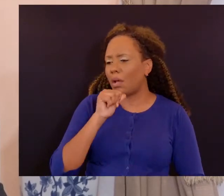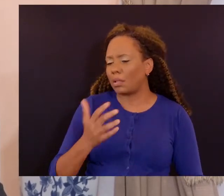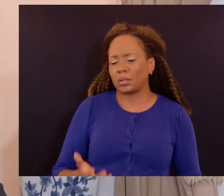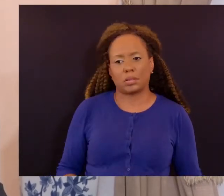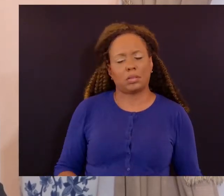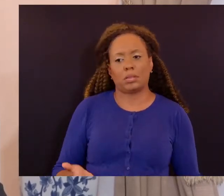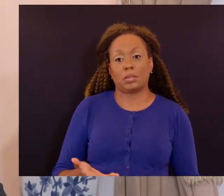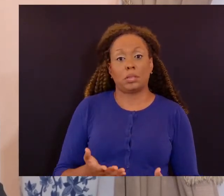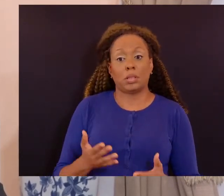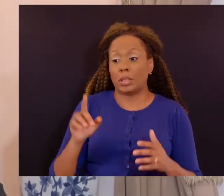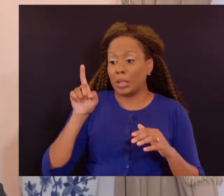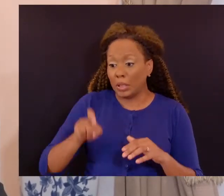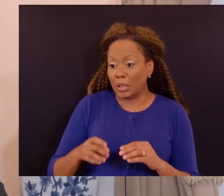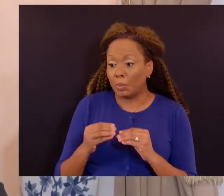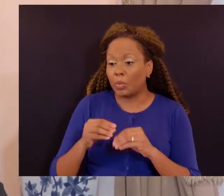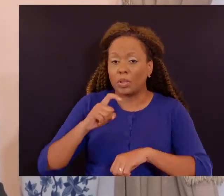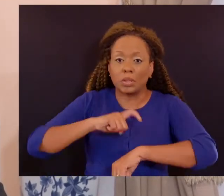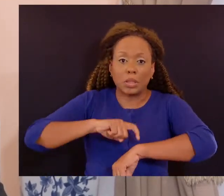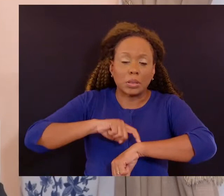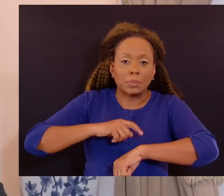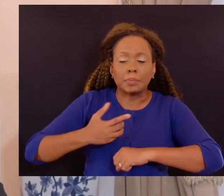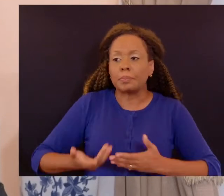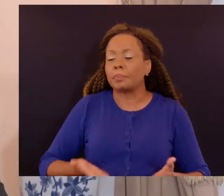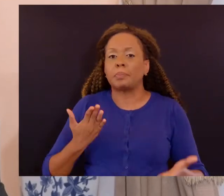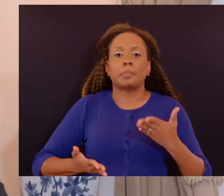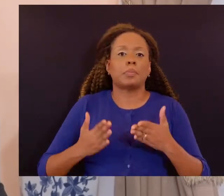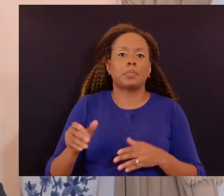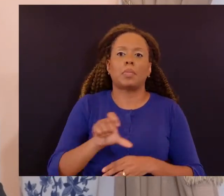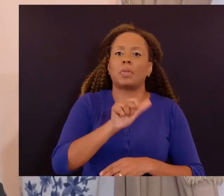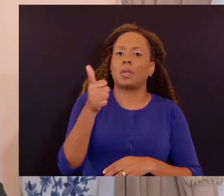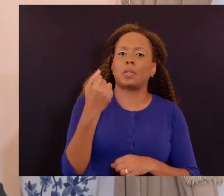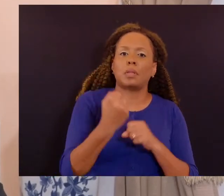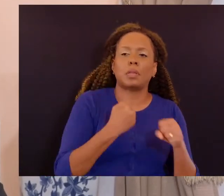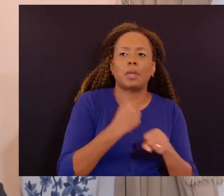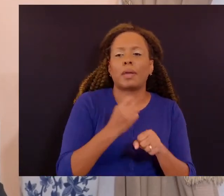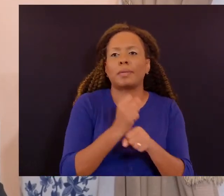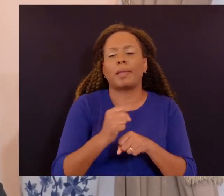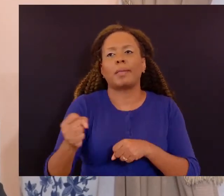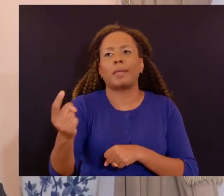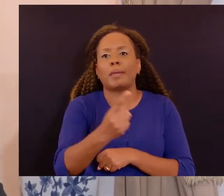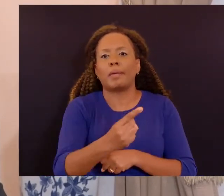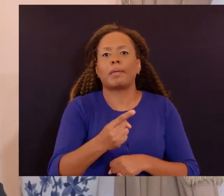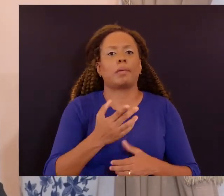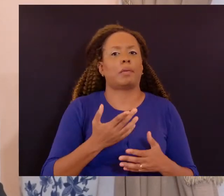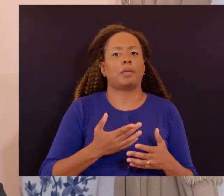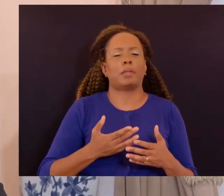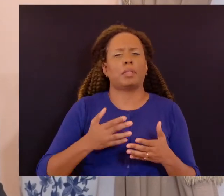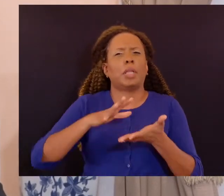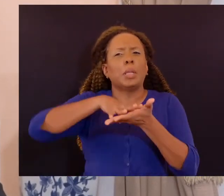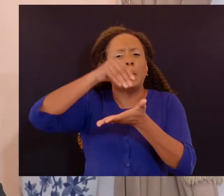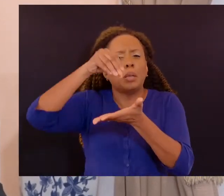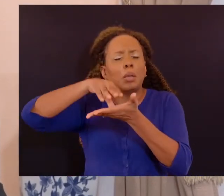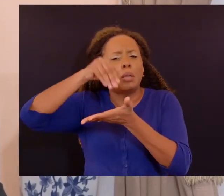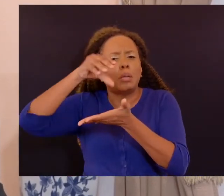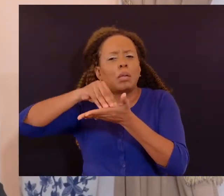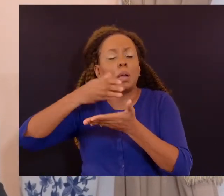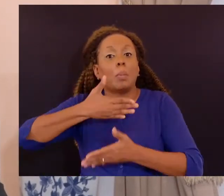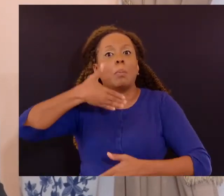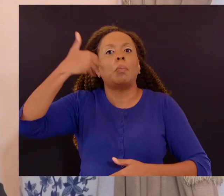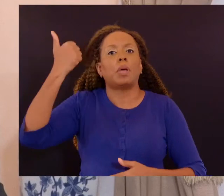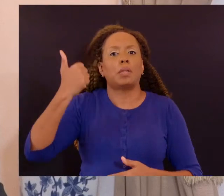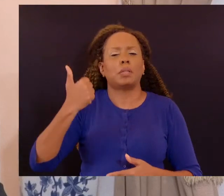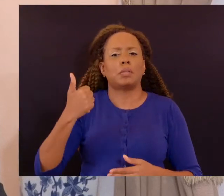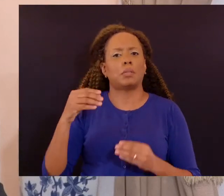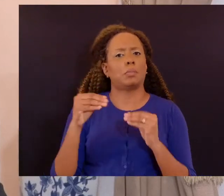need additional time in the form of another year, to be able to consolidate a number of these concepts so that they are comfortable